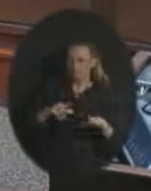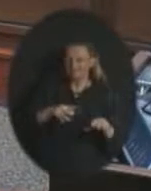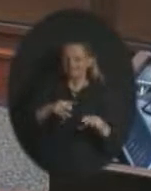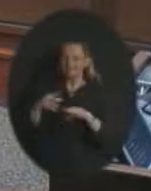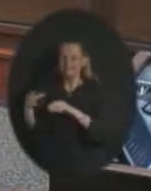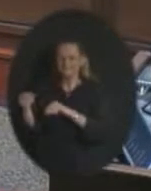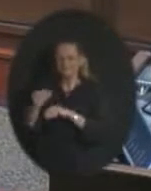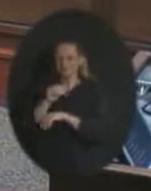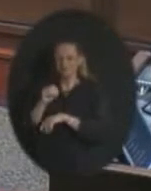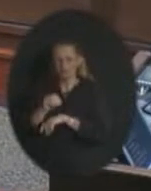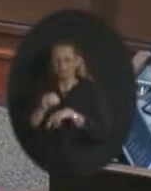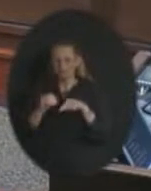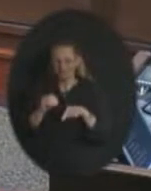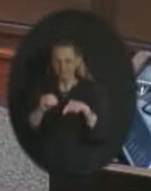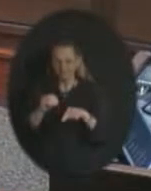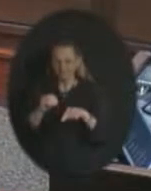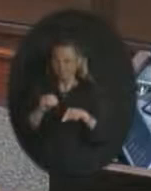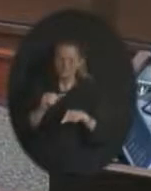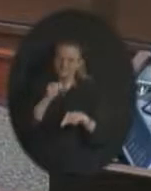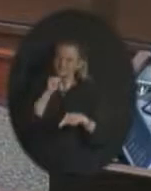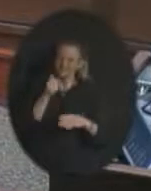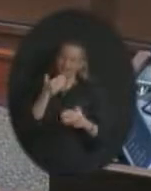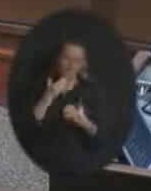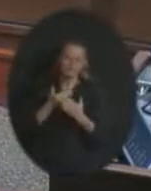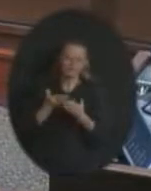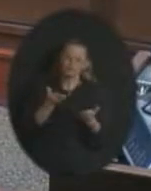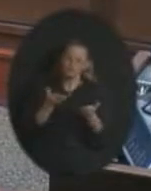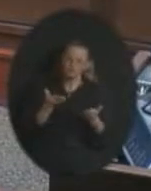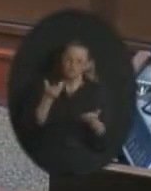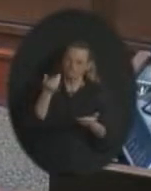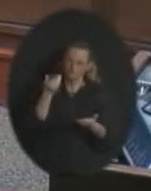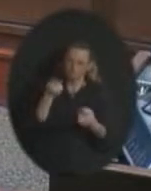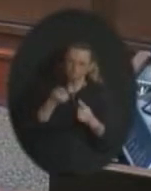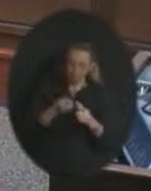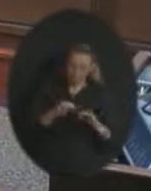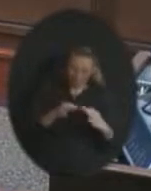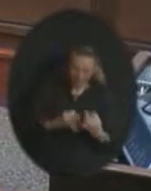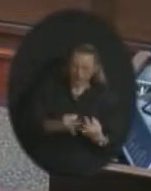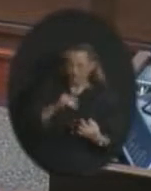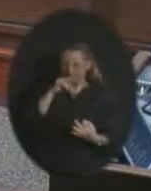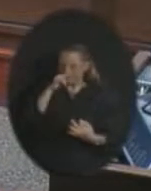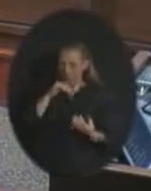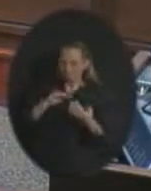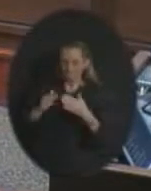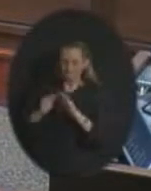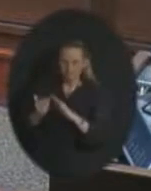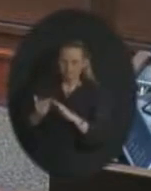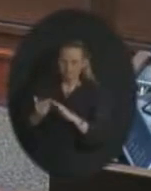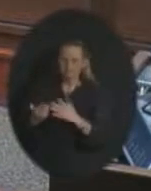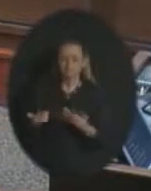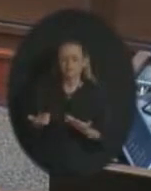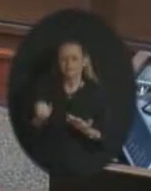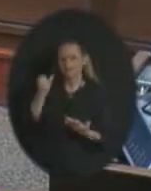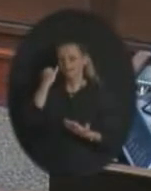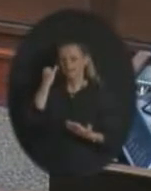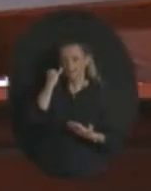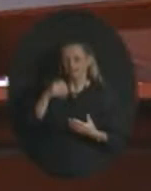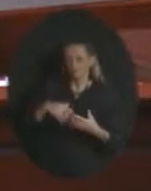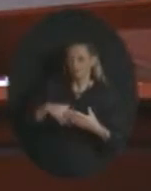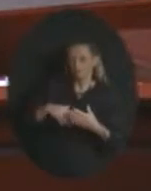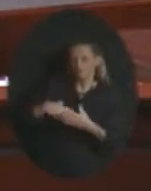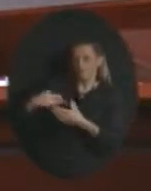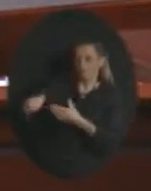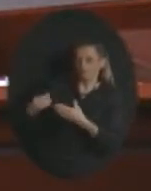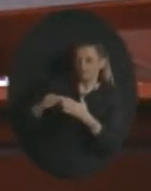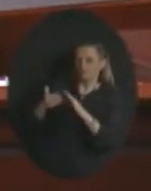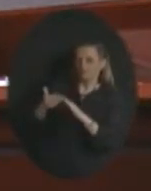families and to the kids and to the community. As you saw in the proposal, if you move outside of the community, there are costs to make sure